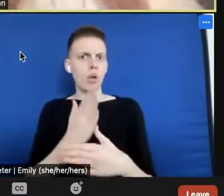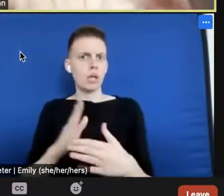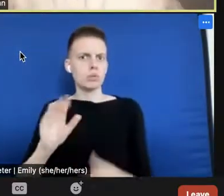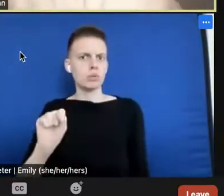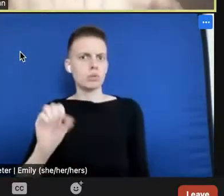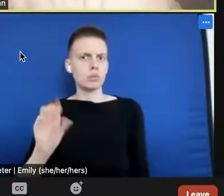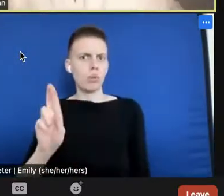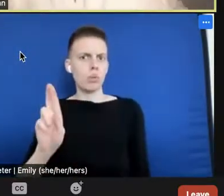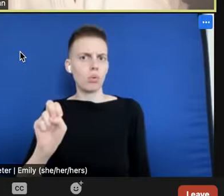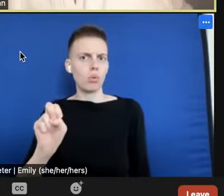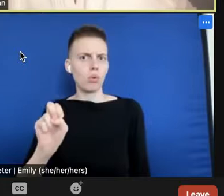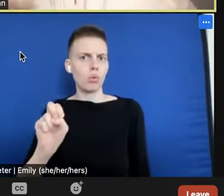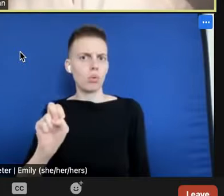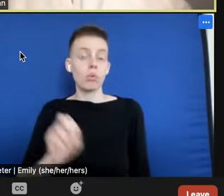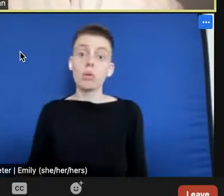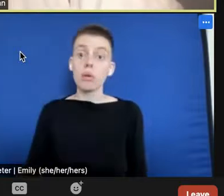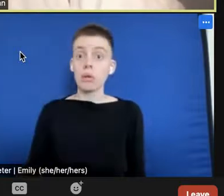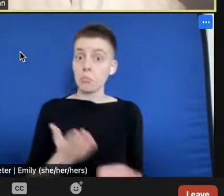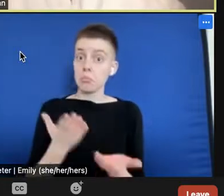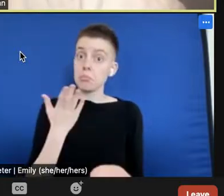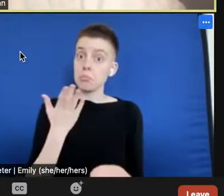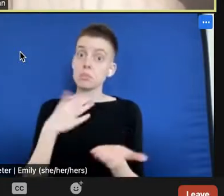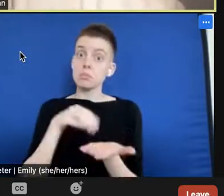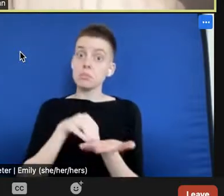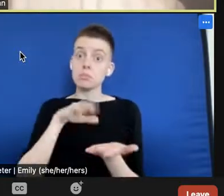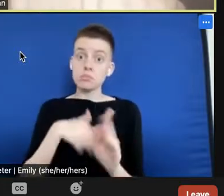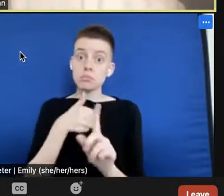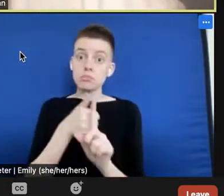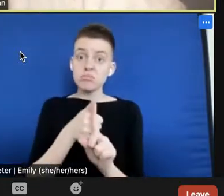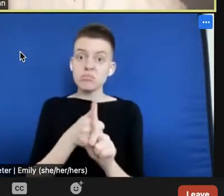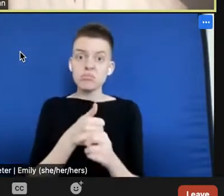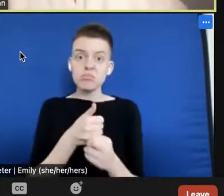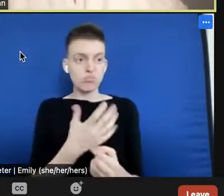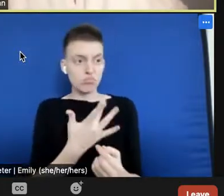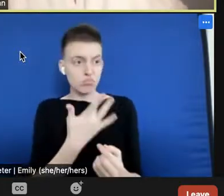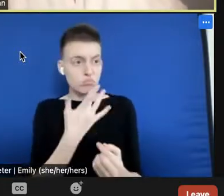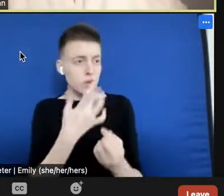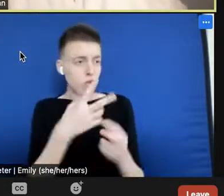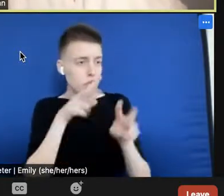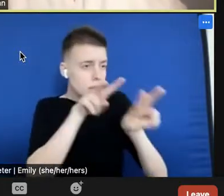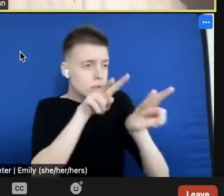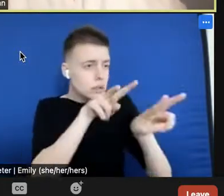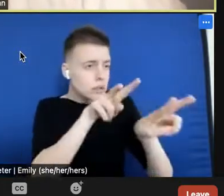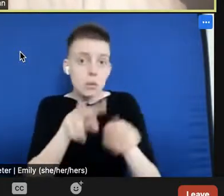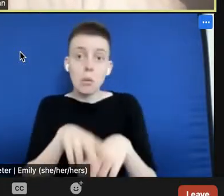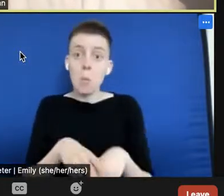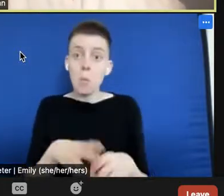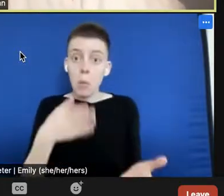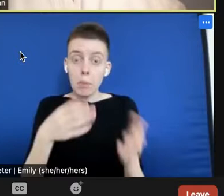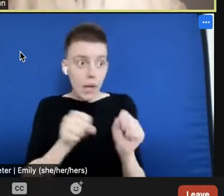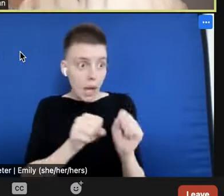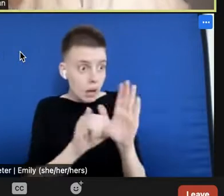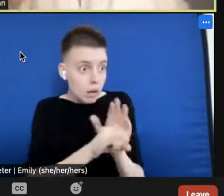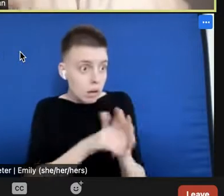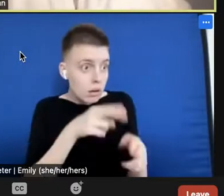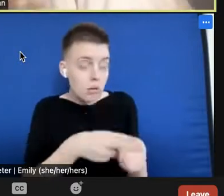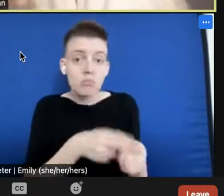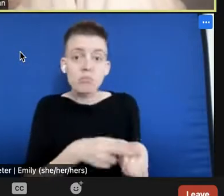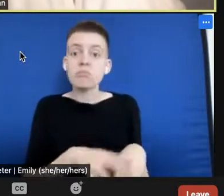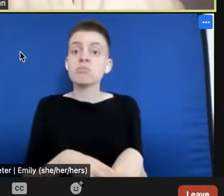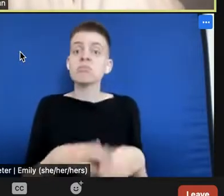They could be that child who approaches things visually. They could recognize their name possibly. They could be able to